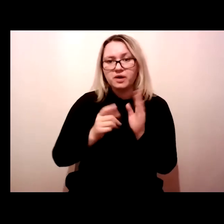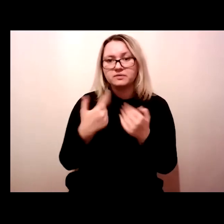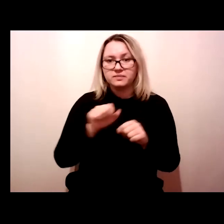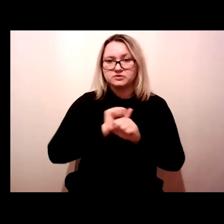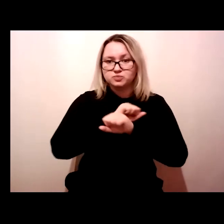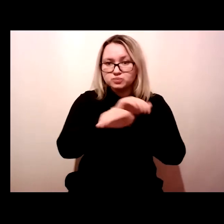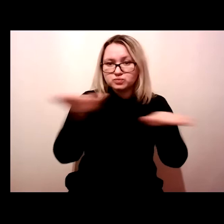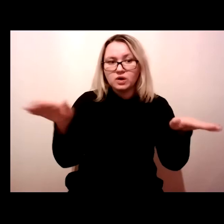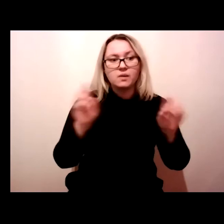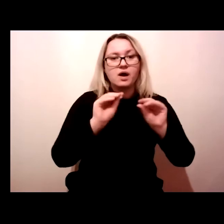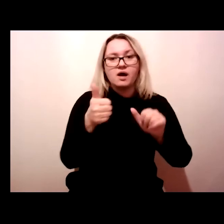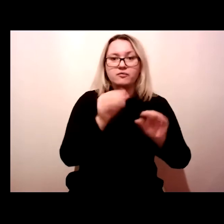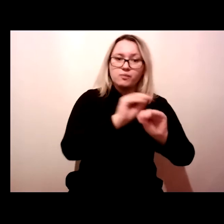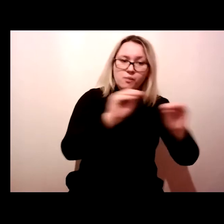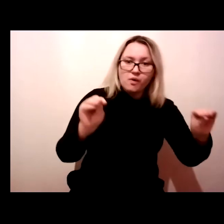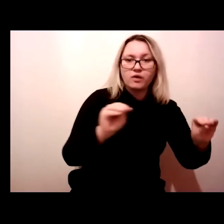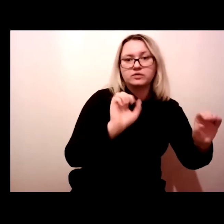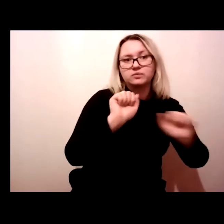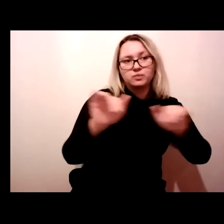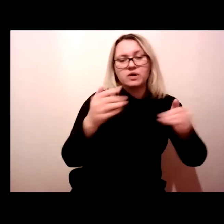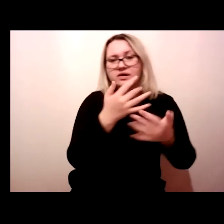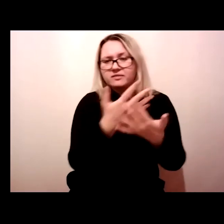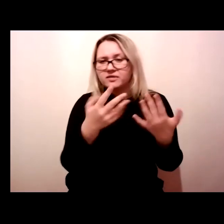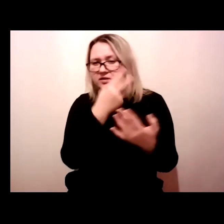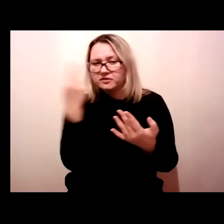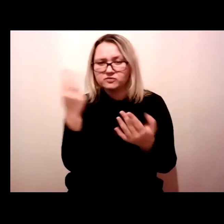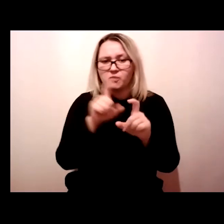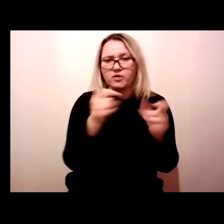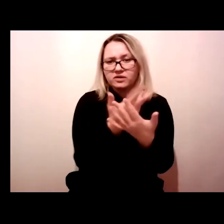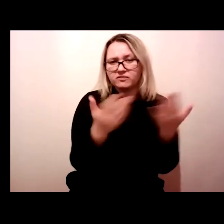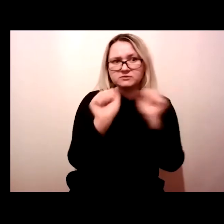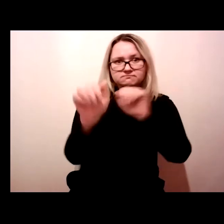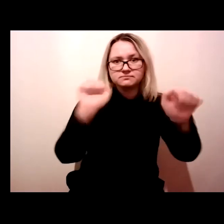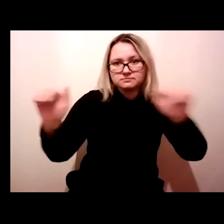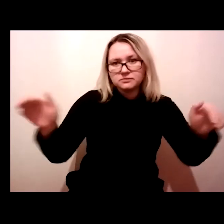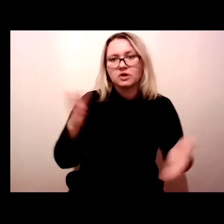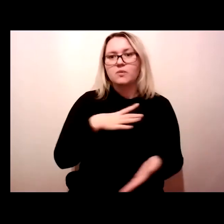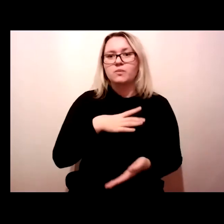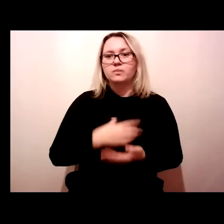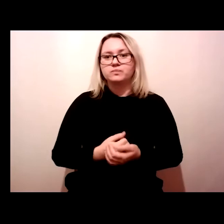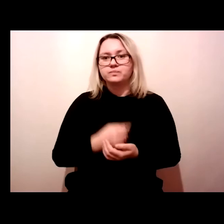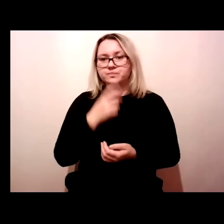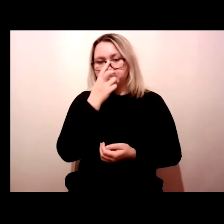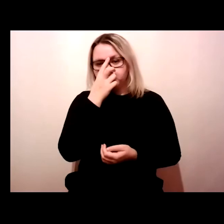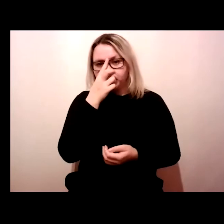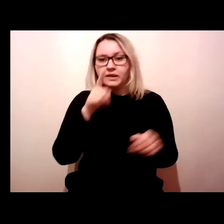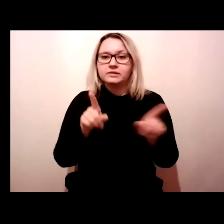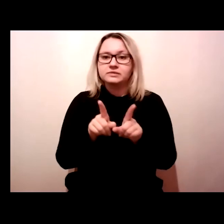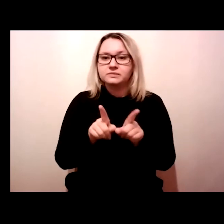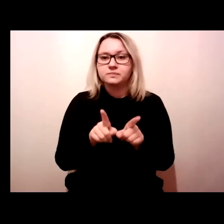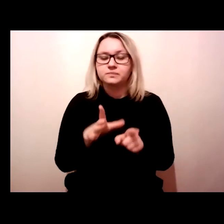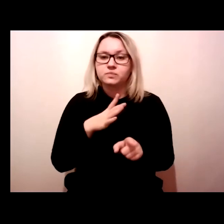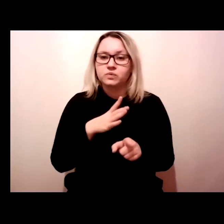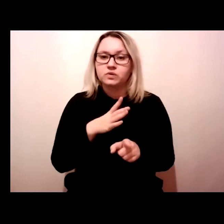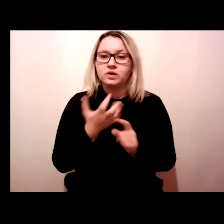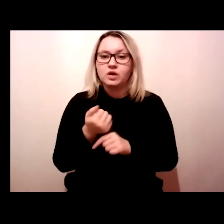a publication mokytojams į įvairias Lietuvos and we sent mokyklas. it out to different Ir schools. schools of netgi buvo Lithuania,